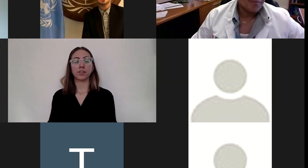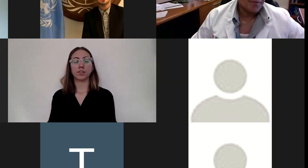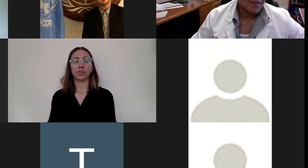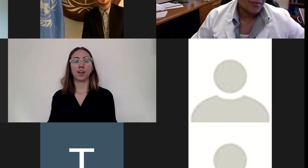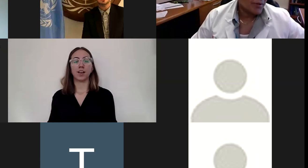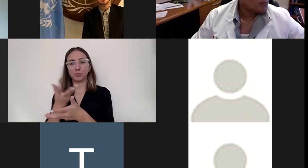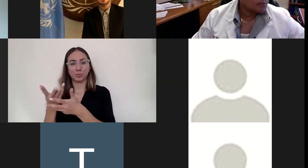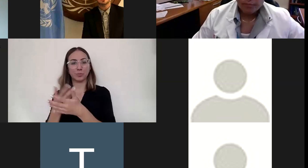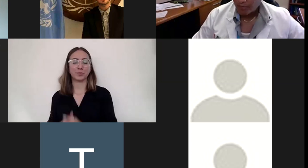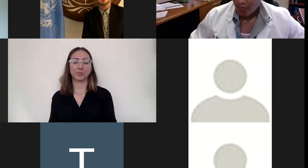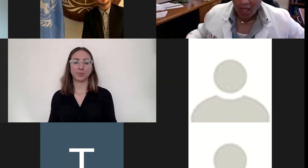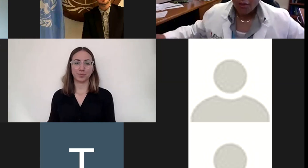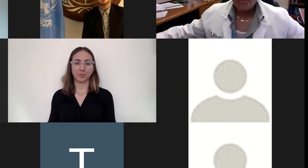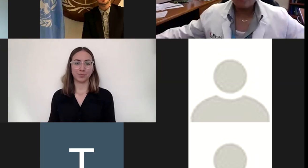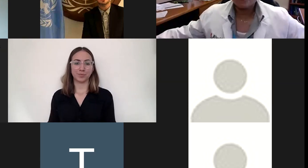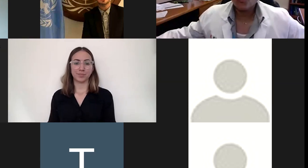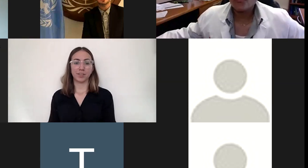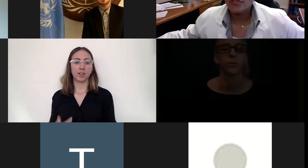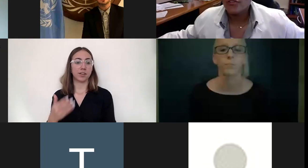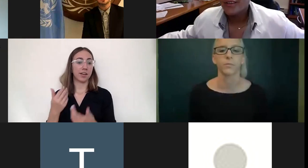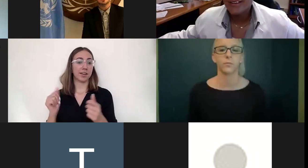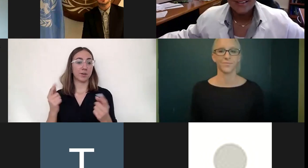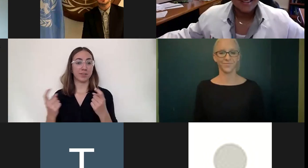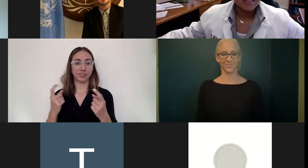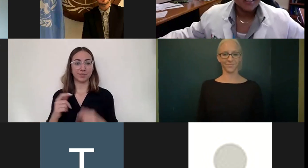some of this. But I'll stop it for questions.